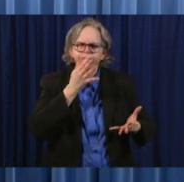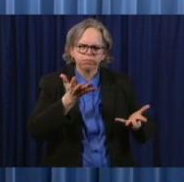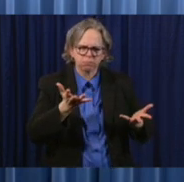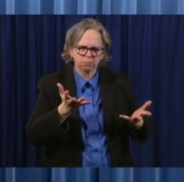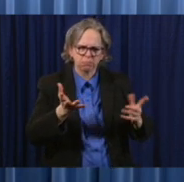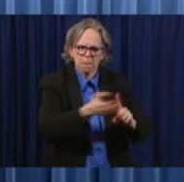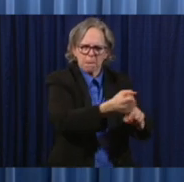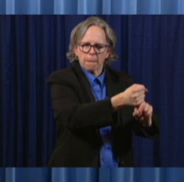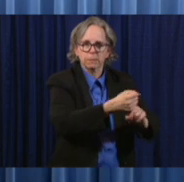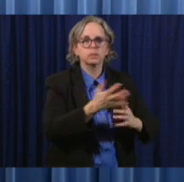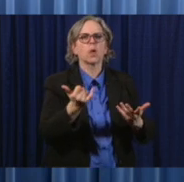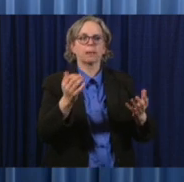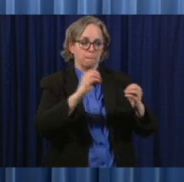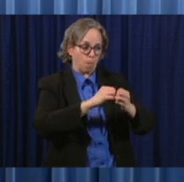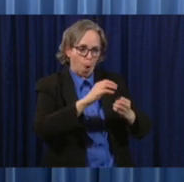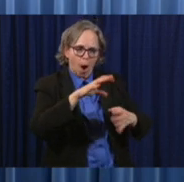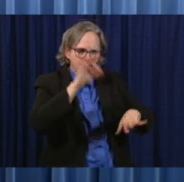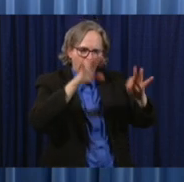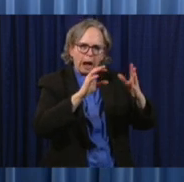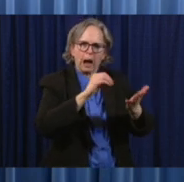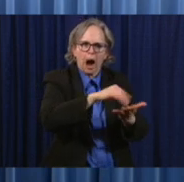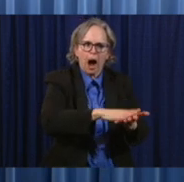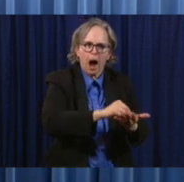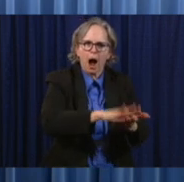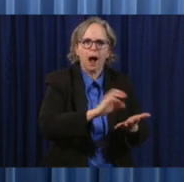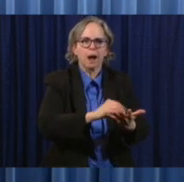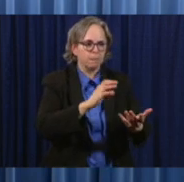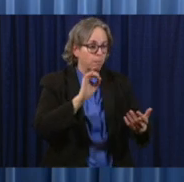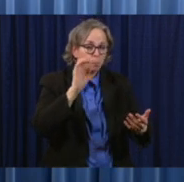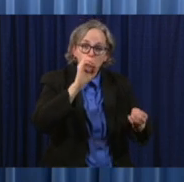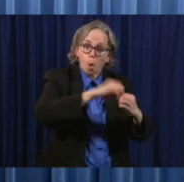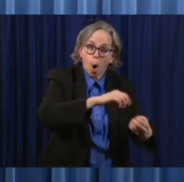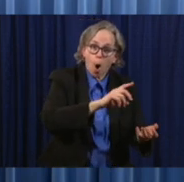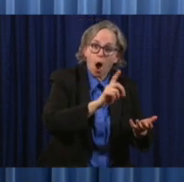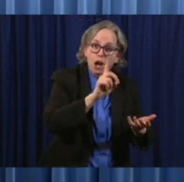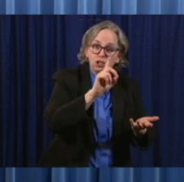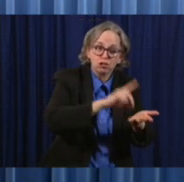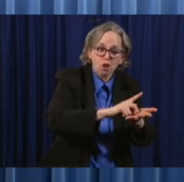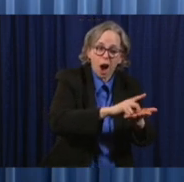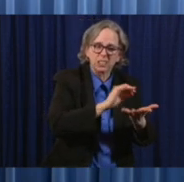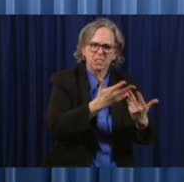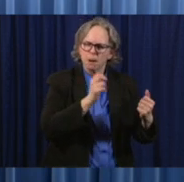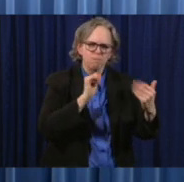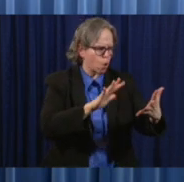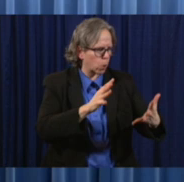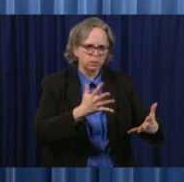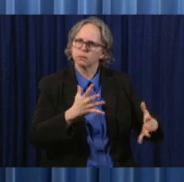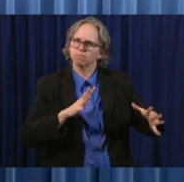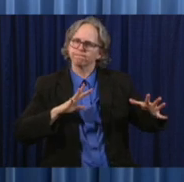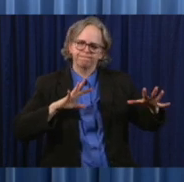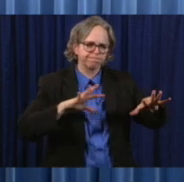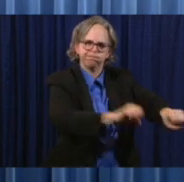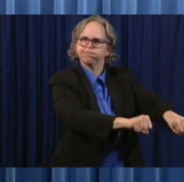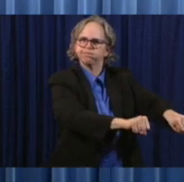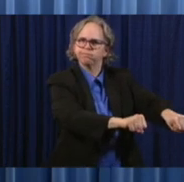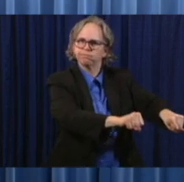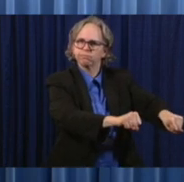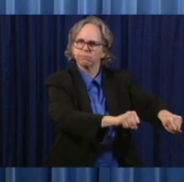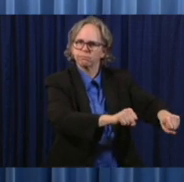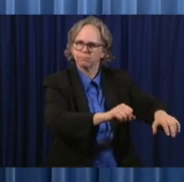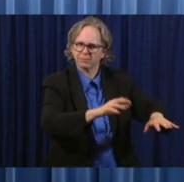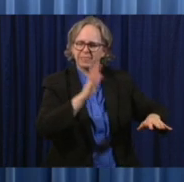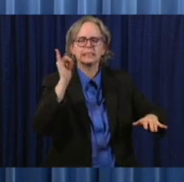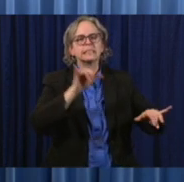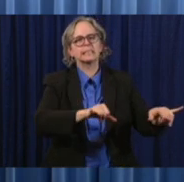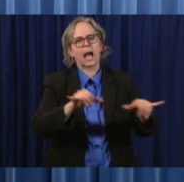drugs. It means they're being more aggressive. And so I think that is similar to sometimes what we see in nursing homes.